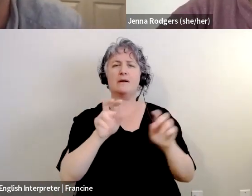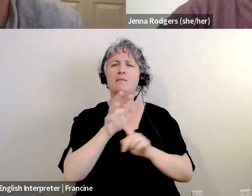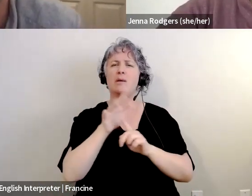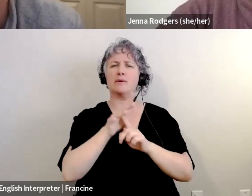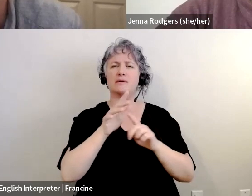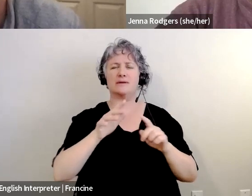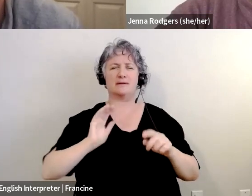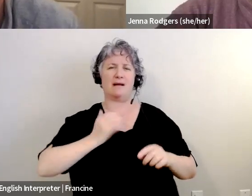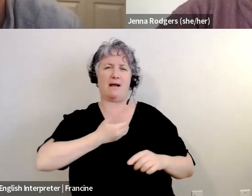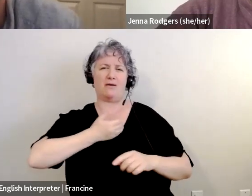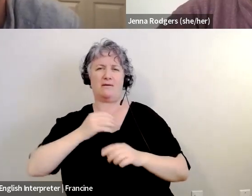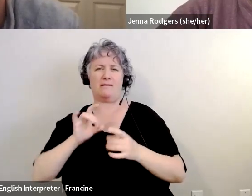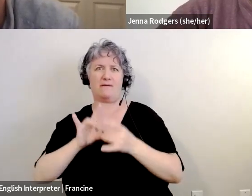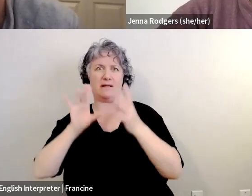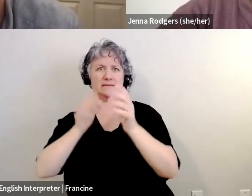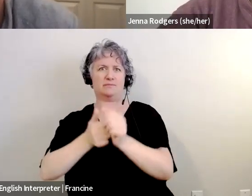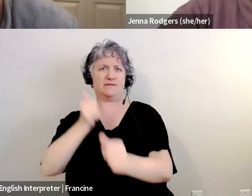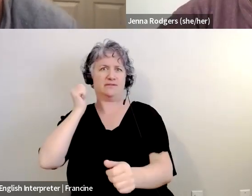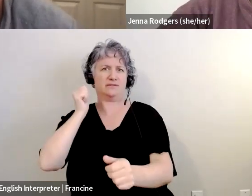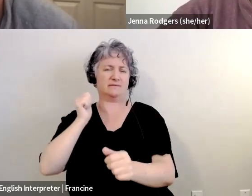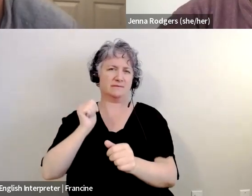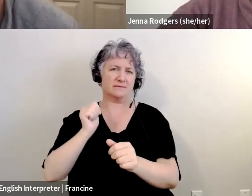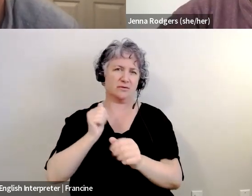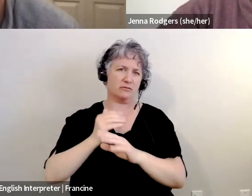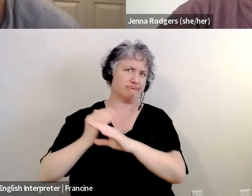but it basically allows us to connect to sort of